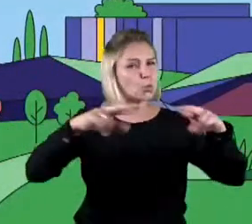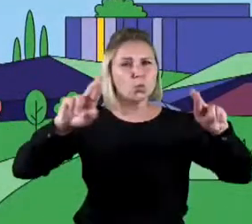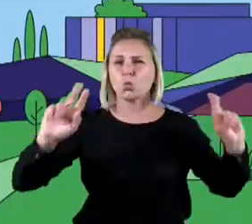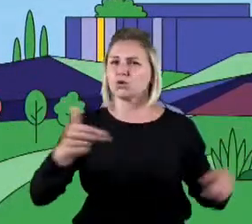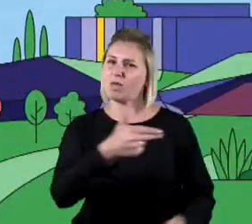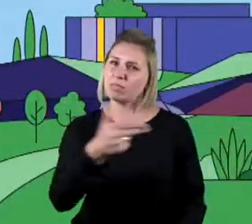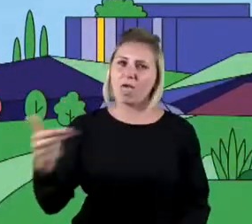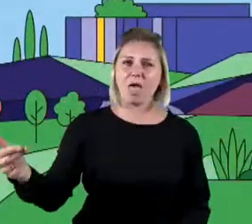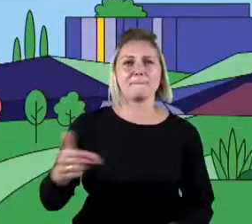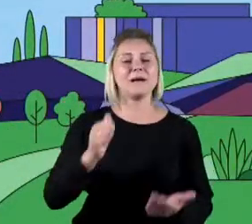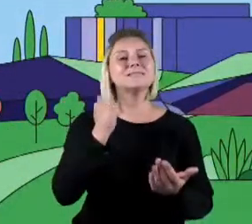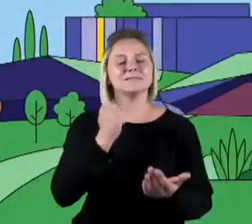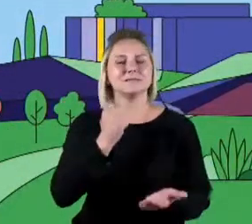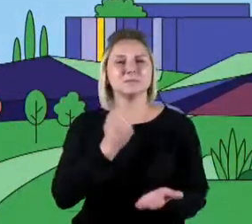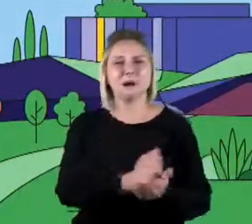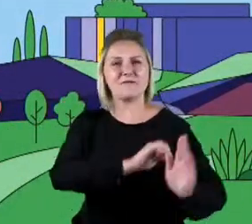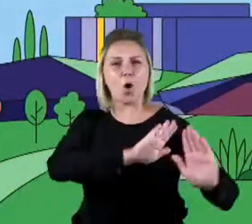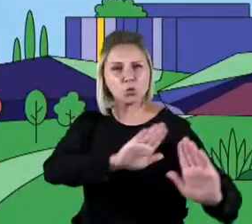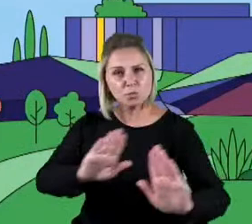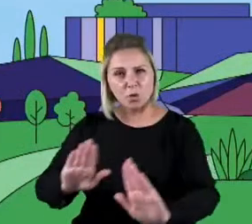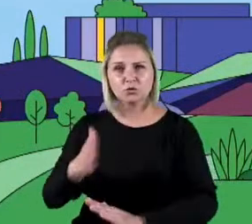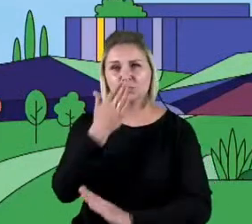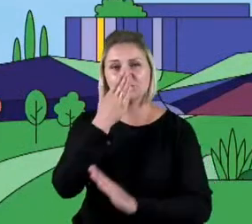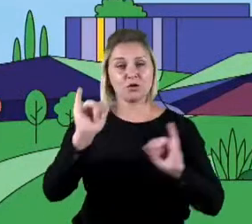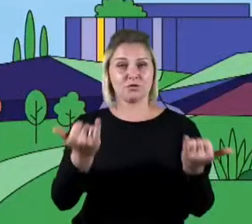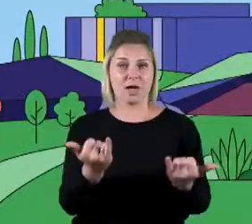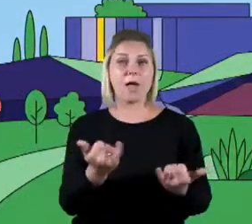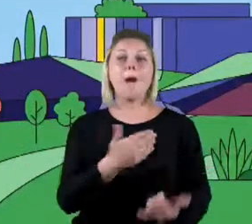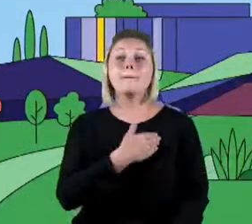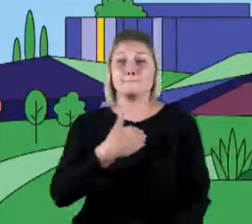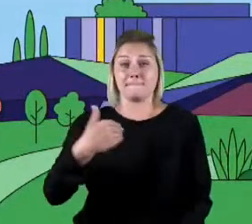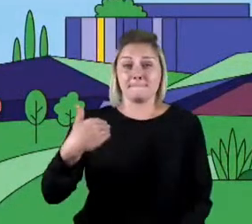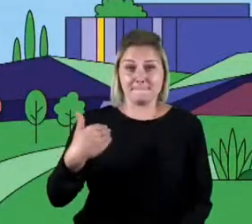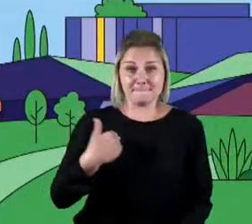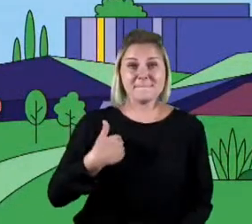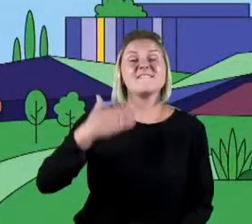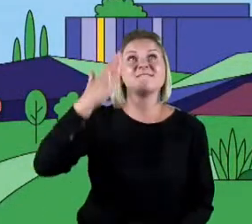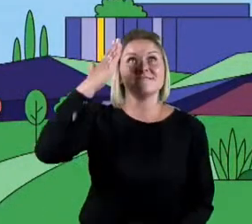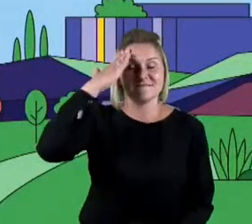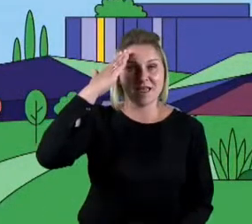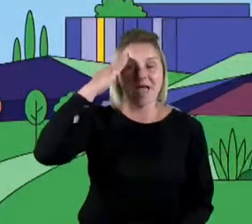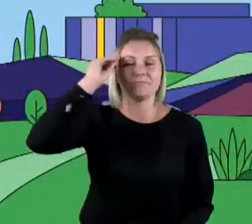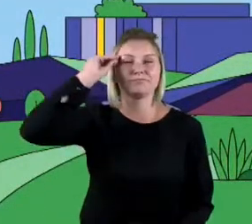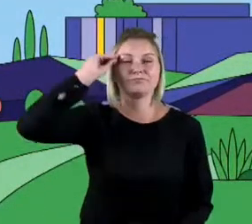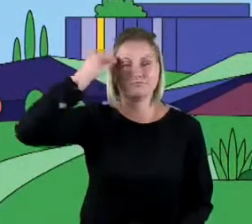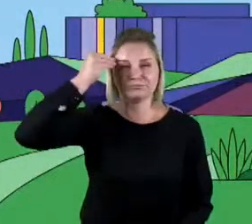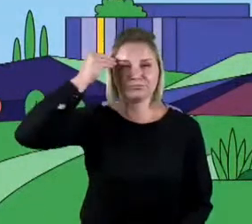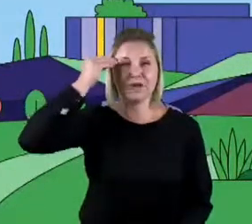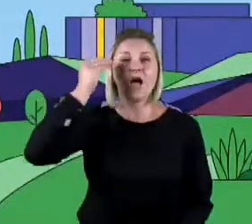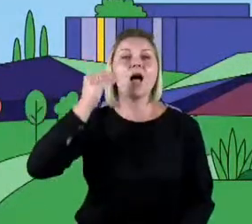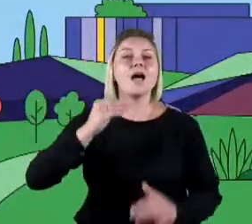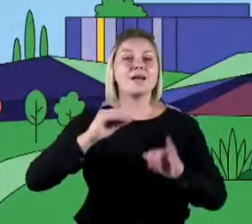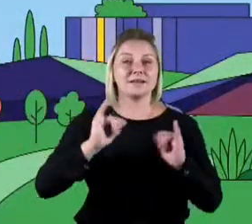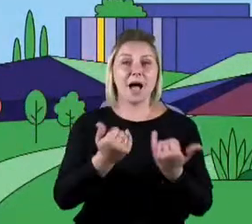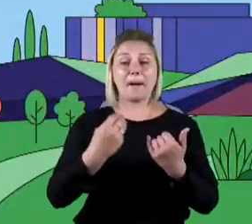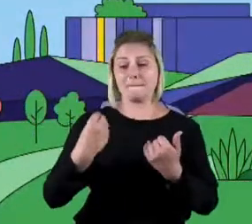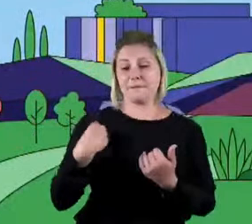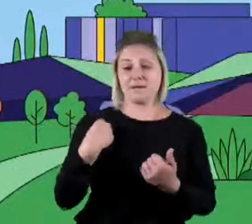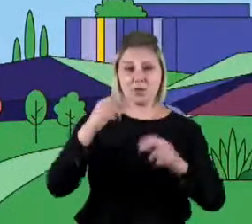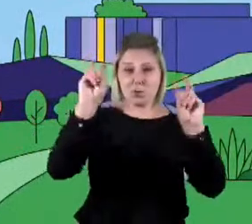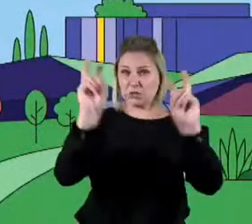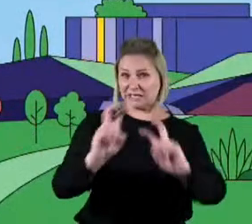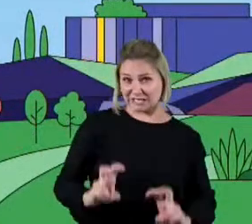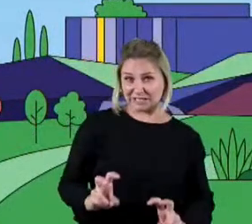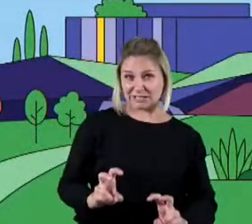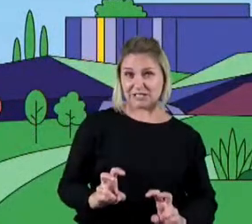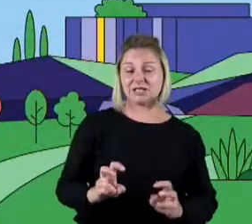various topics in terms of resilience. We believe in